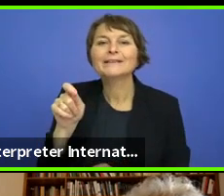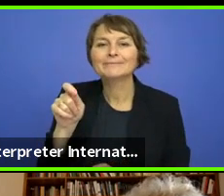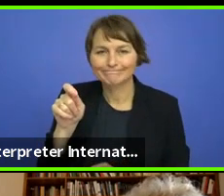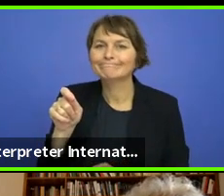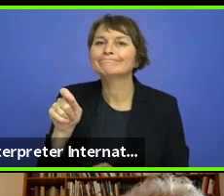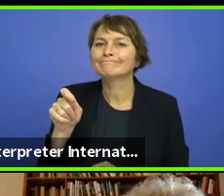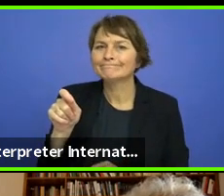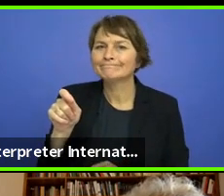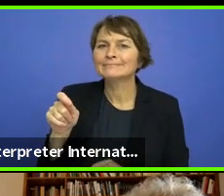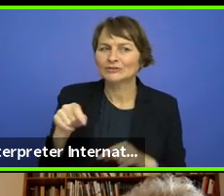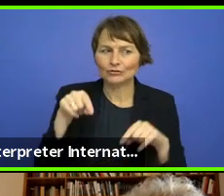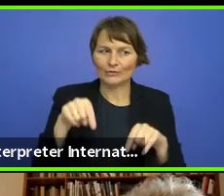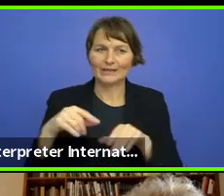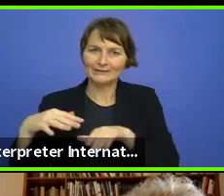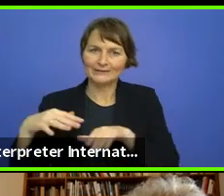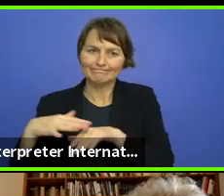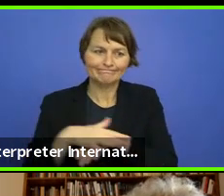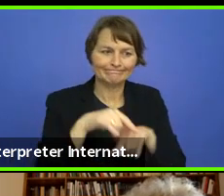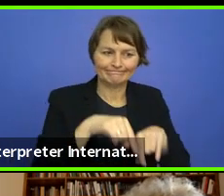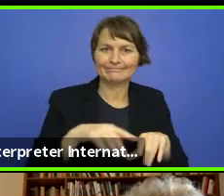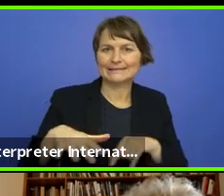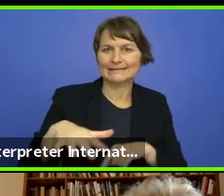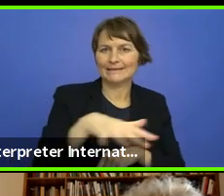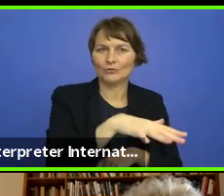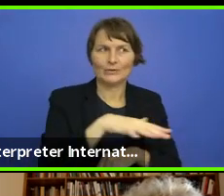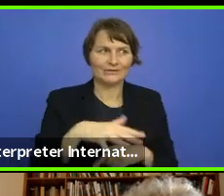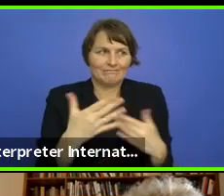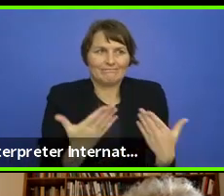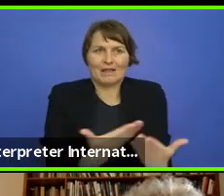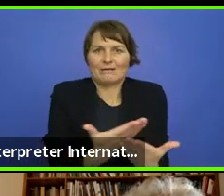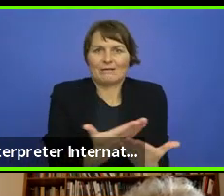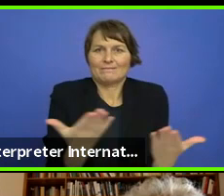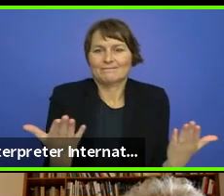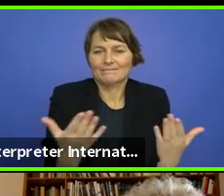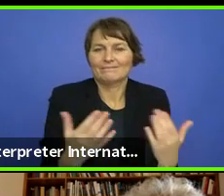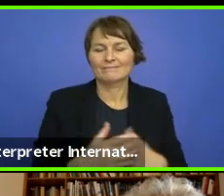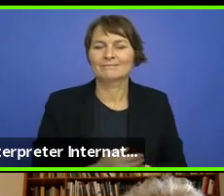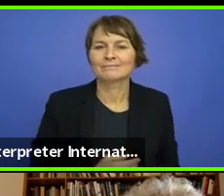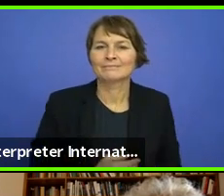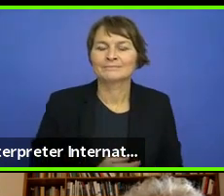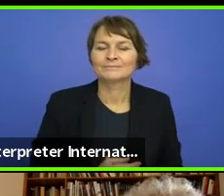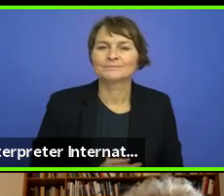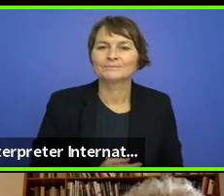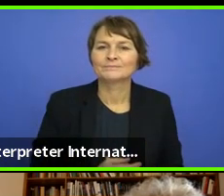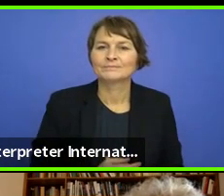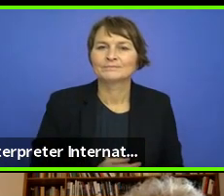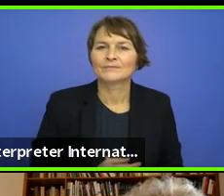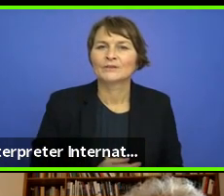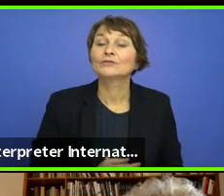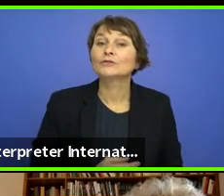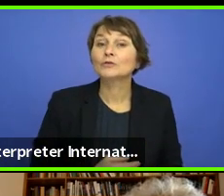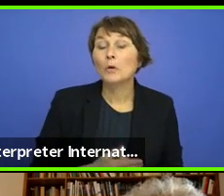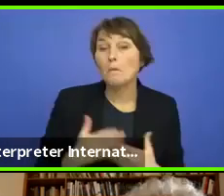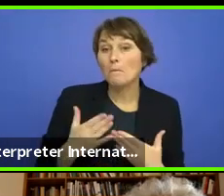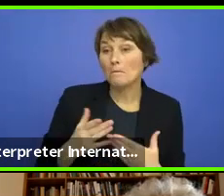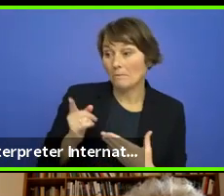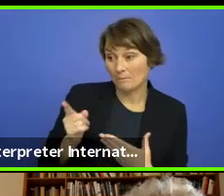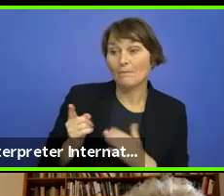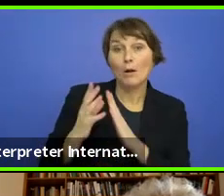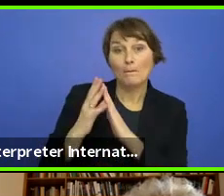the situation we are actually in, so where there is a kind of model